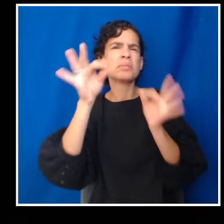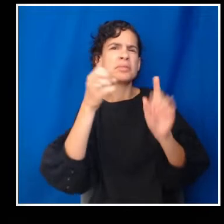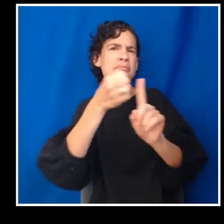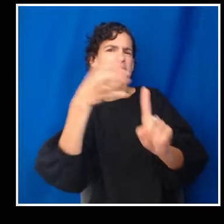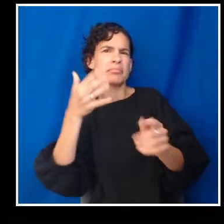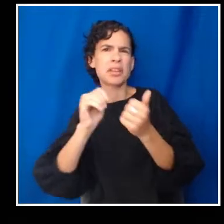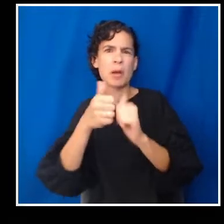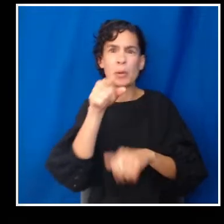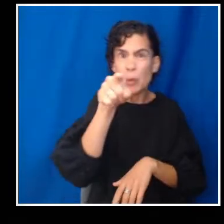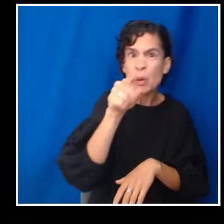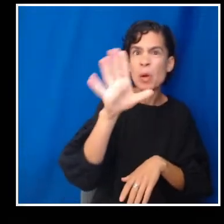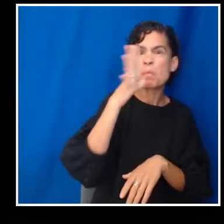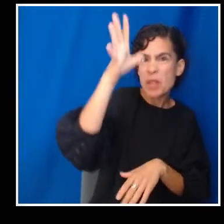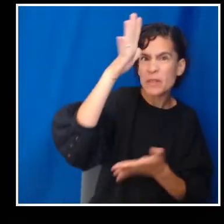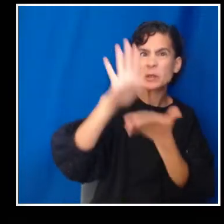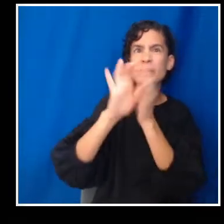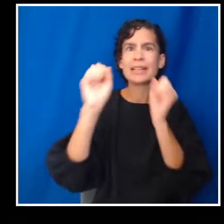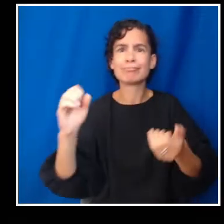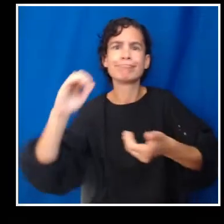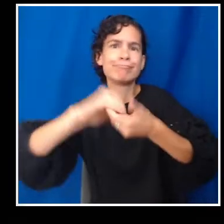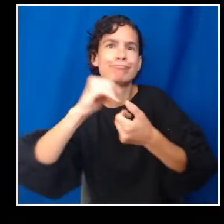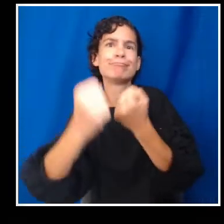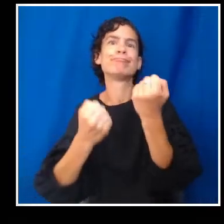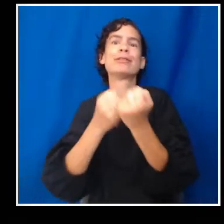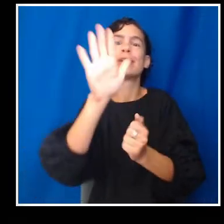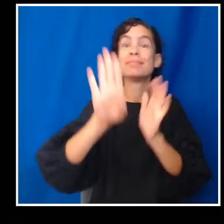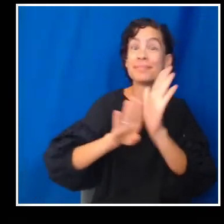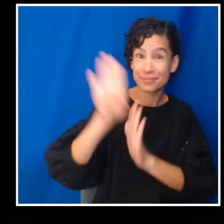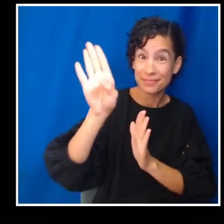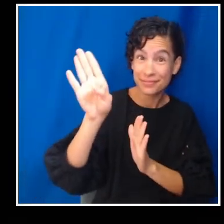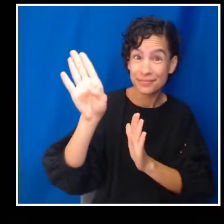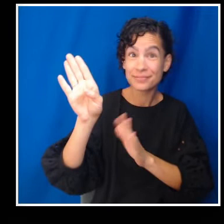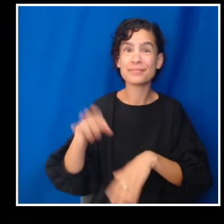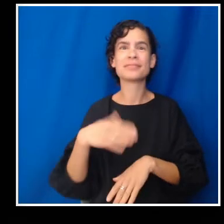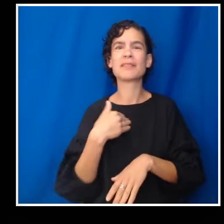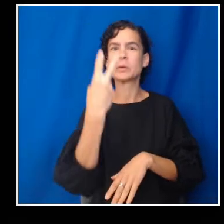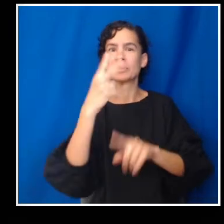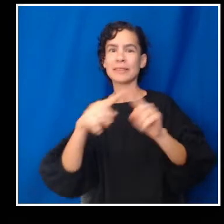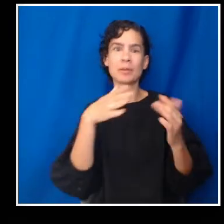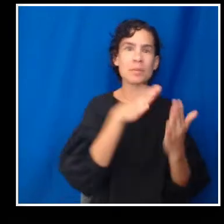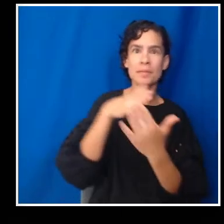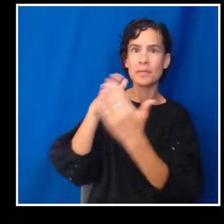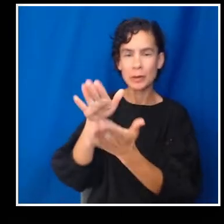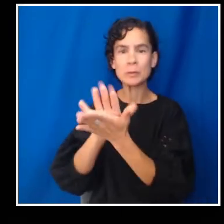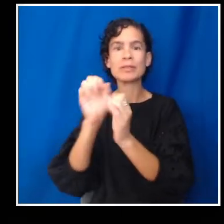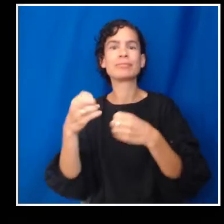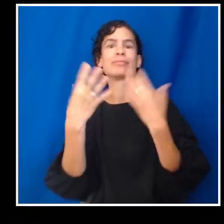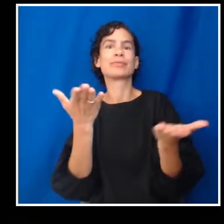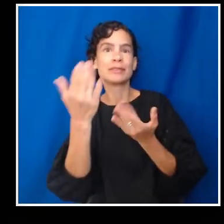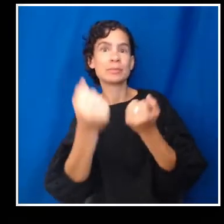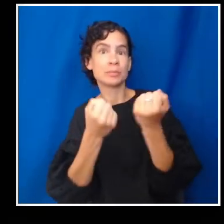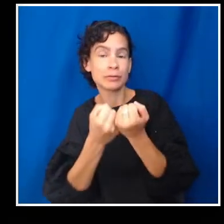how you, your parents, and your school can make that happen. There are two main ways that schools provide services to students with